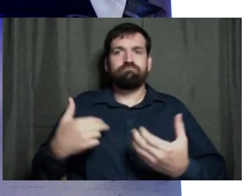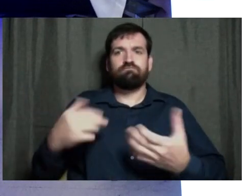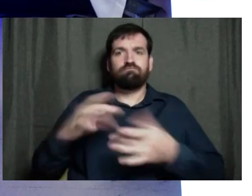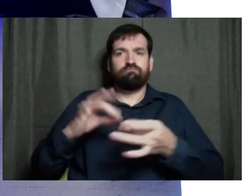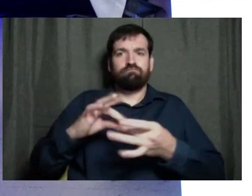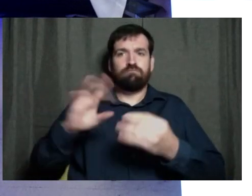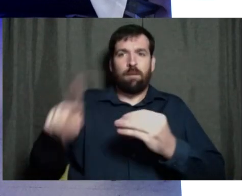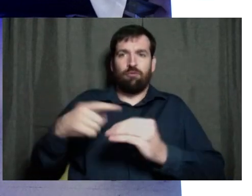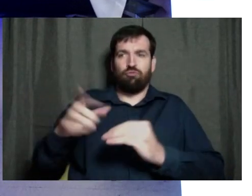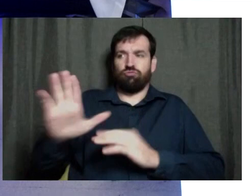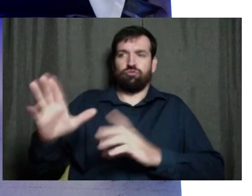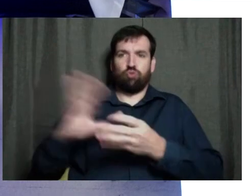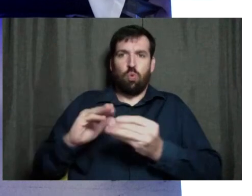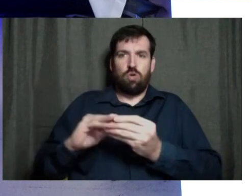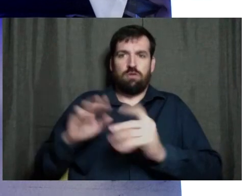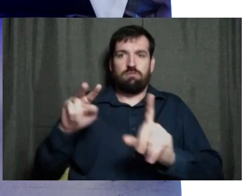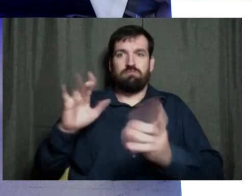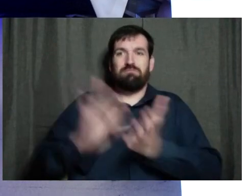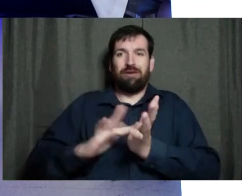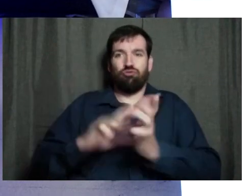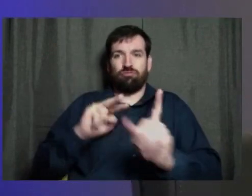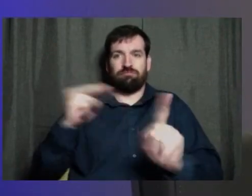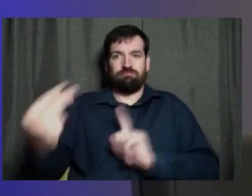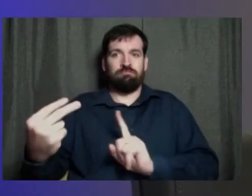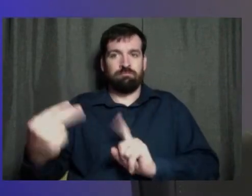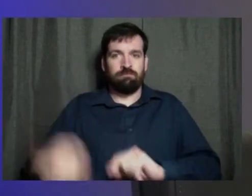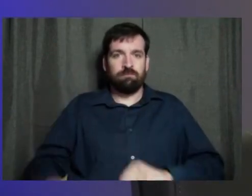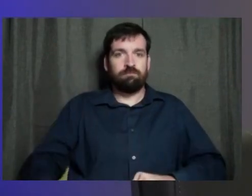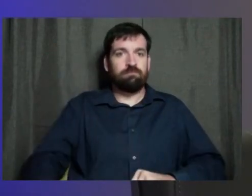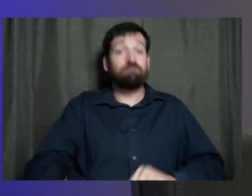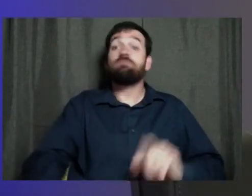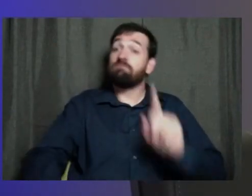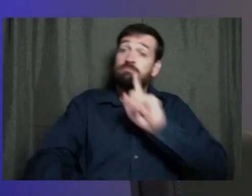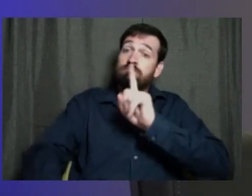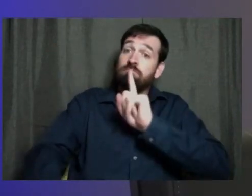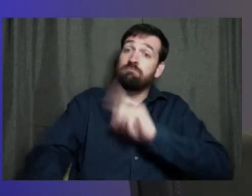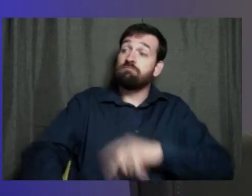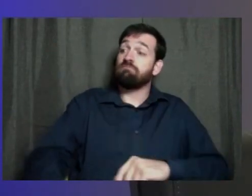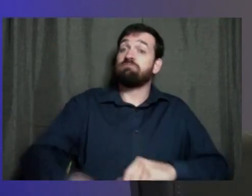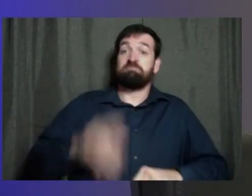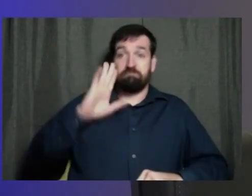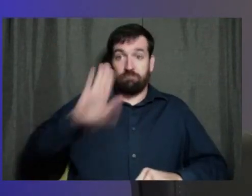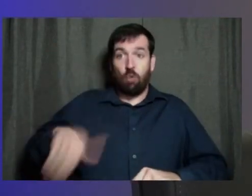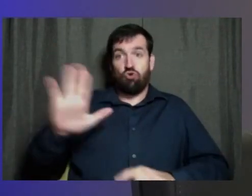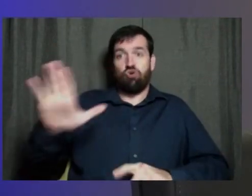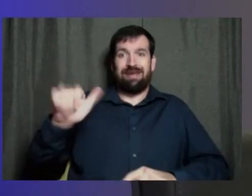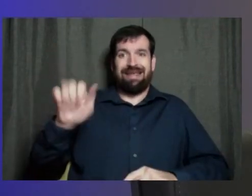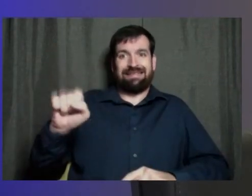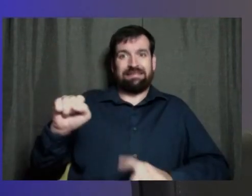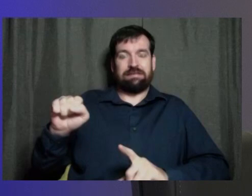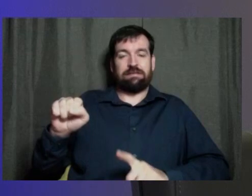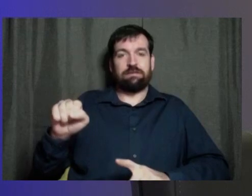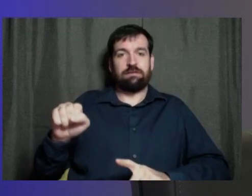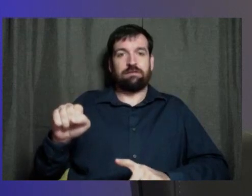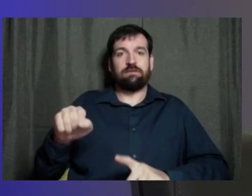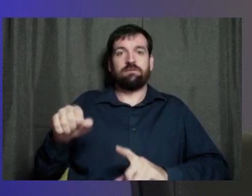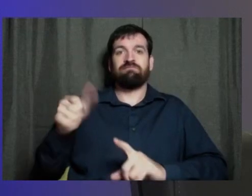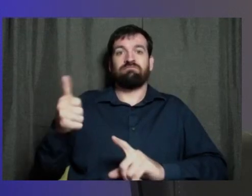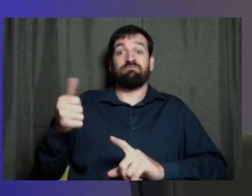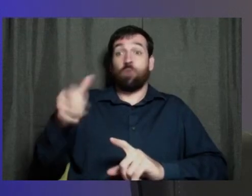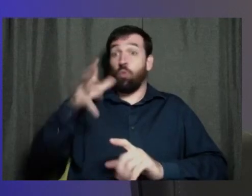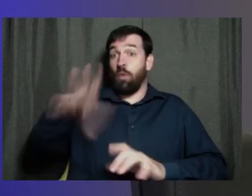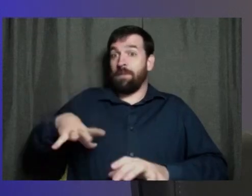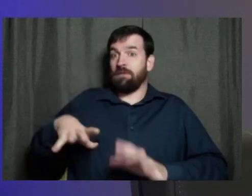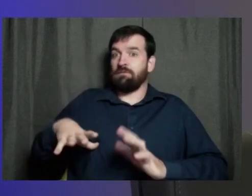medical perspective. Sure. What we know about Lauren's case is that she's representative of a group of women diagnosed with triple-negative